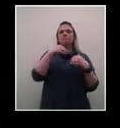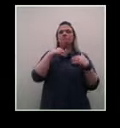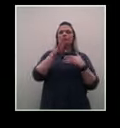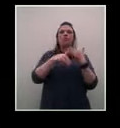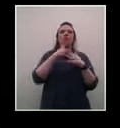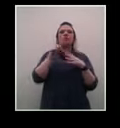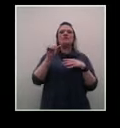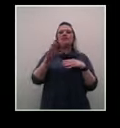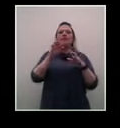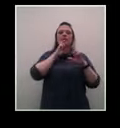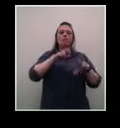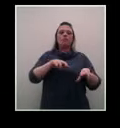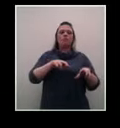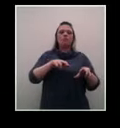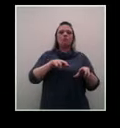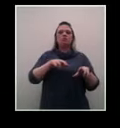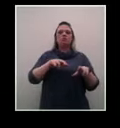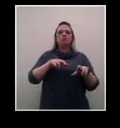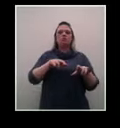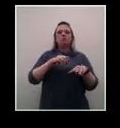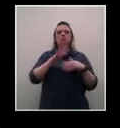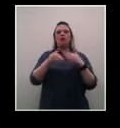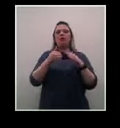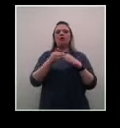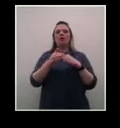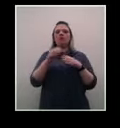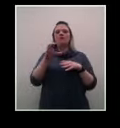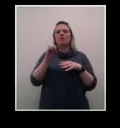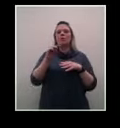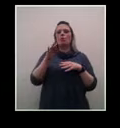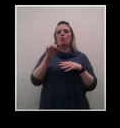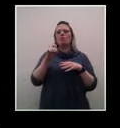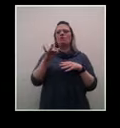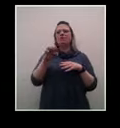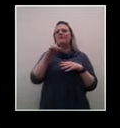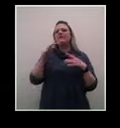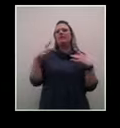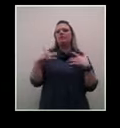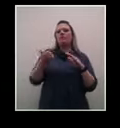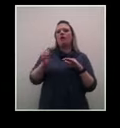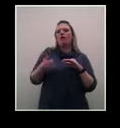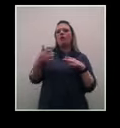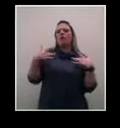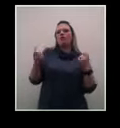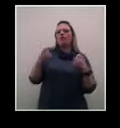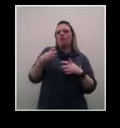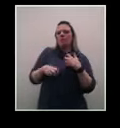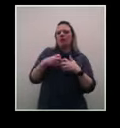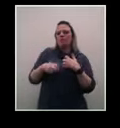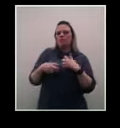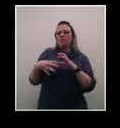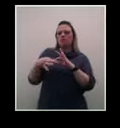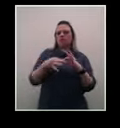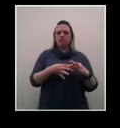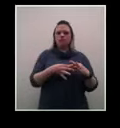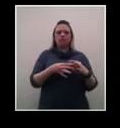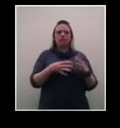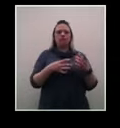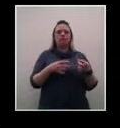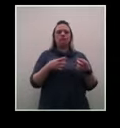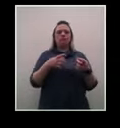lab reports, the comorbidities with the people that test positive, and then also with the people